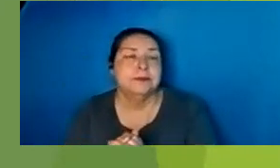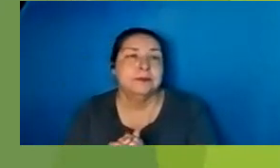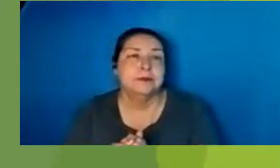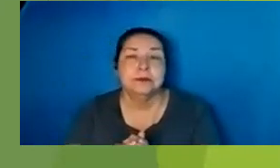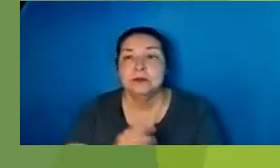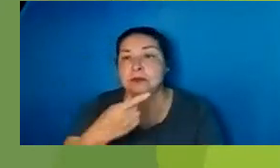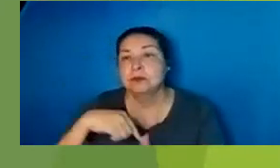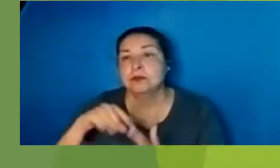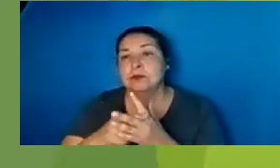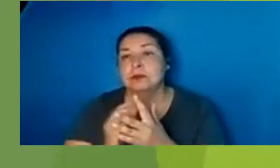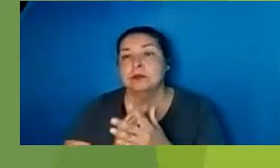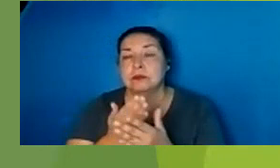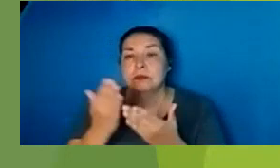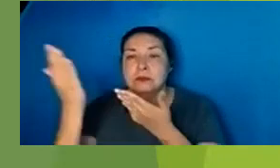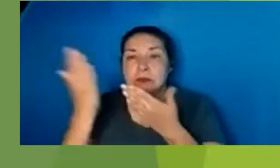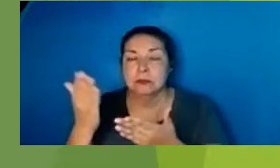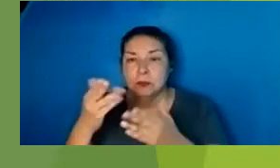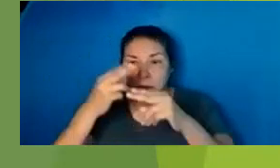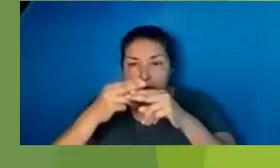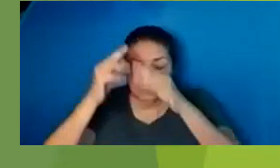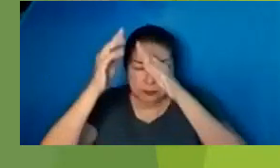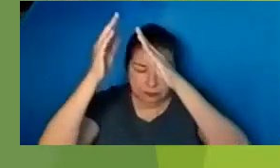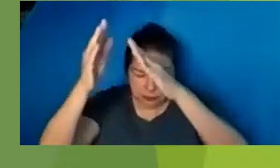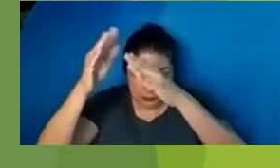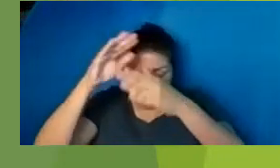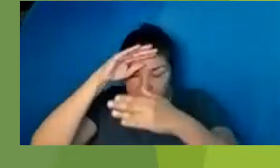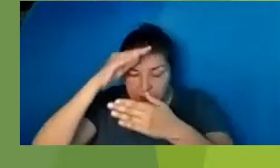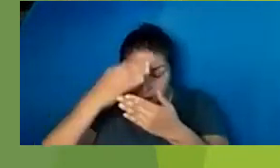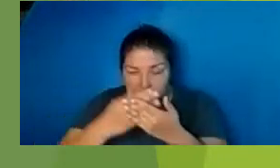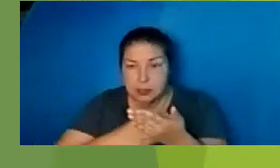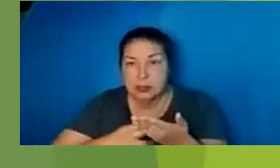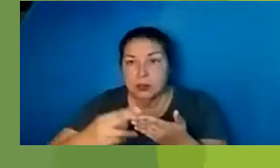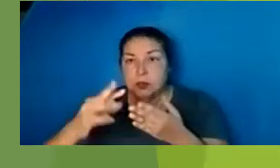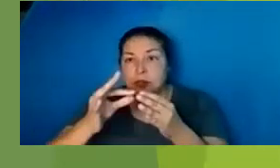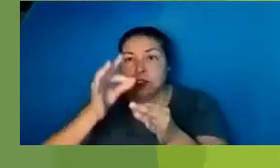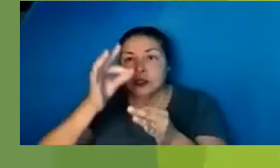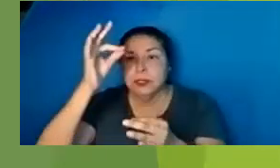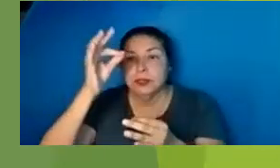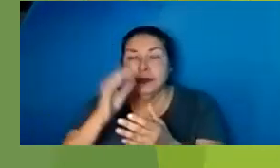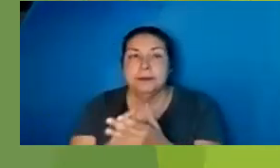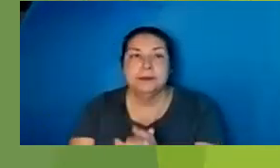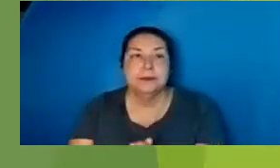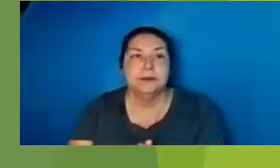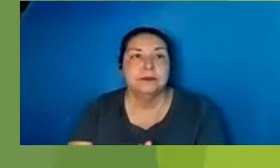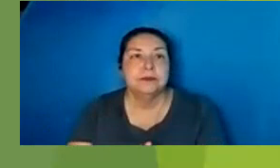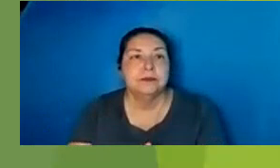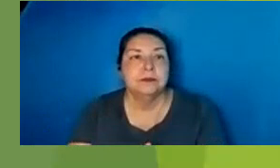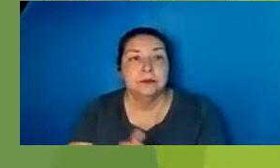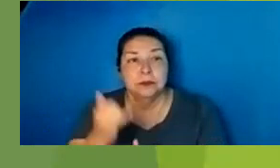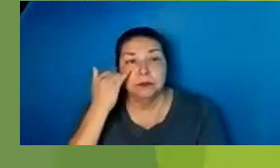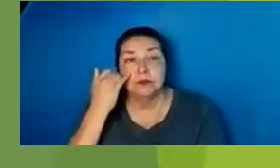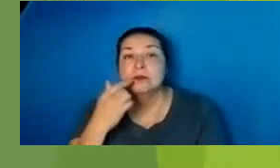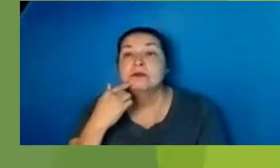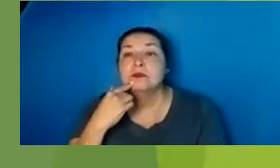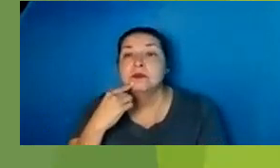We begin our service in the name of the Father and of the Son and of the Holy Spirit. If we say